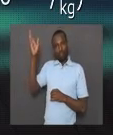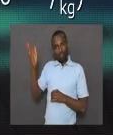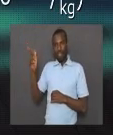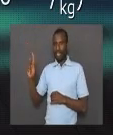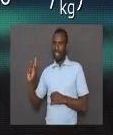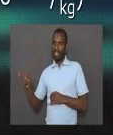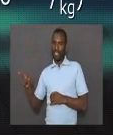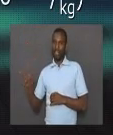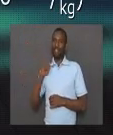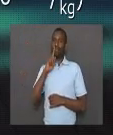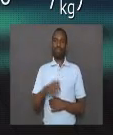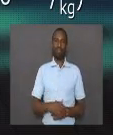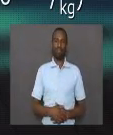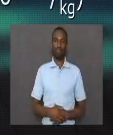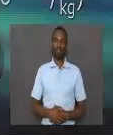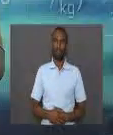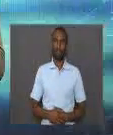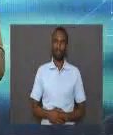joules per Kelvin.